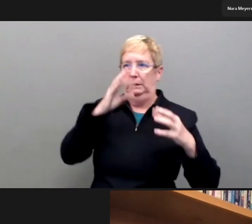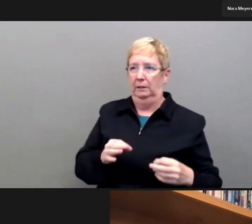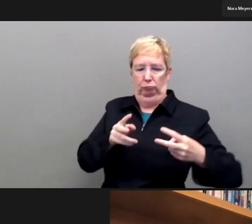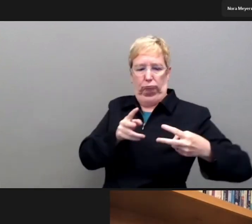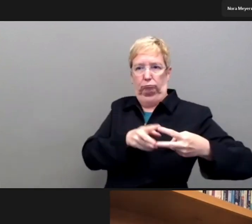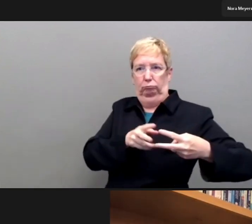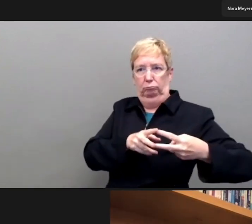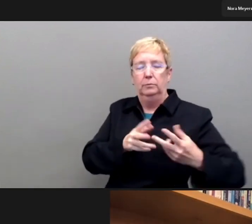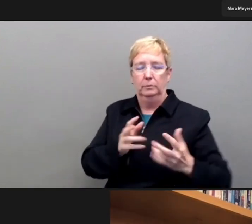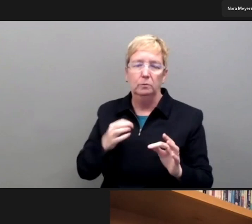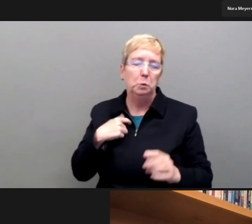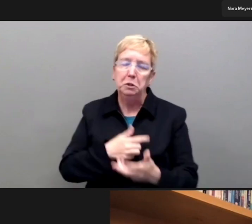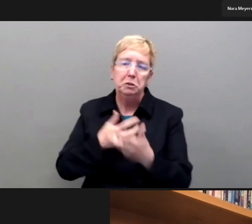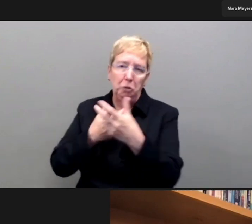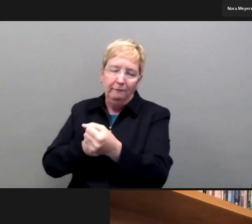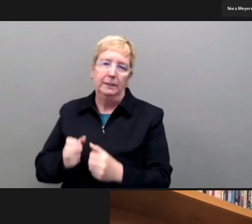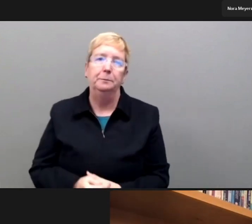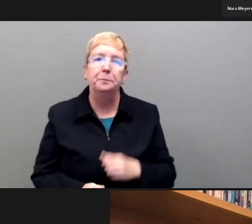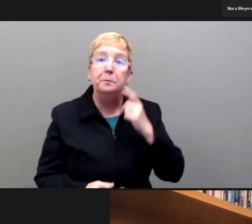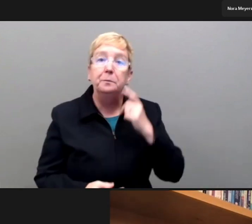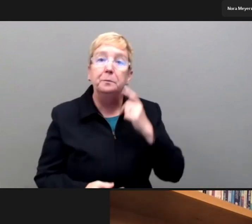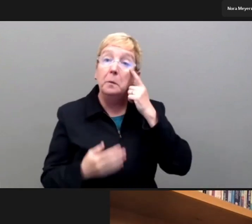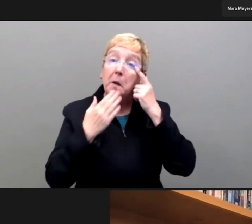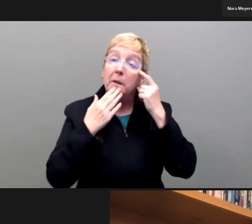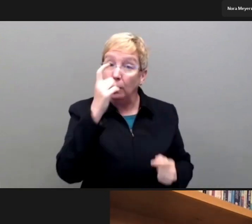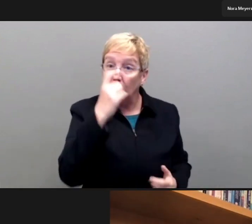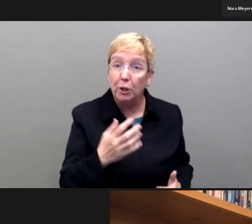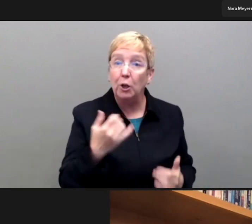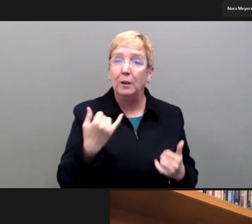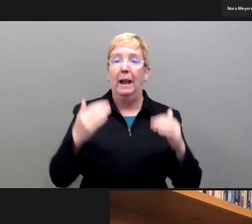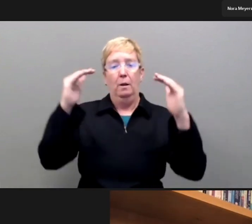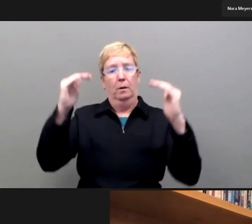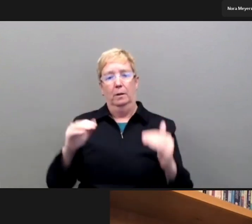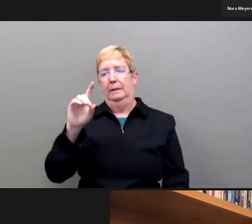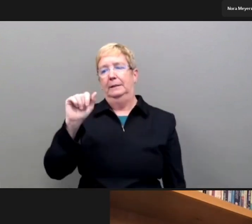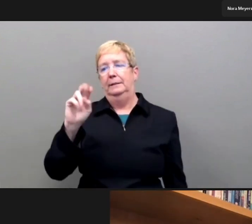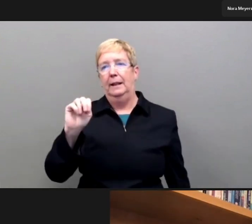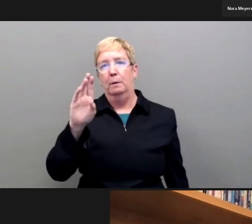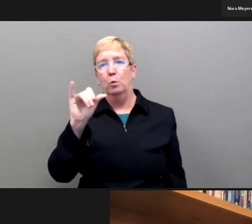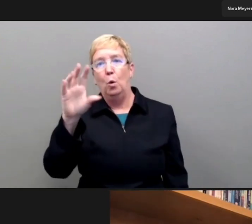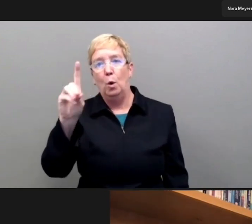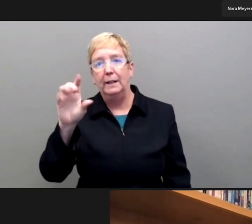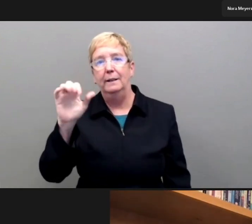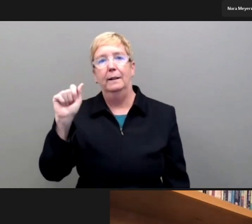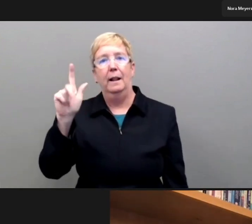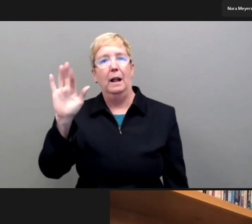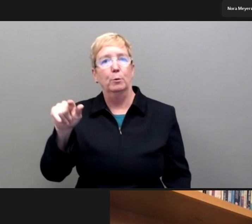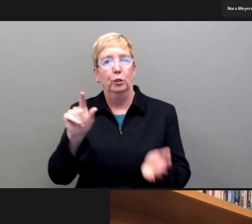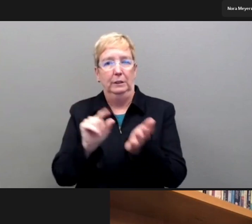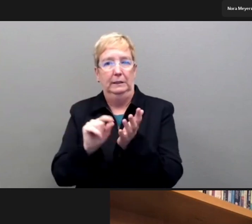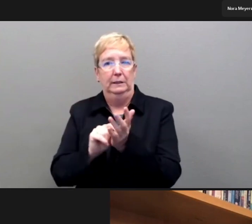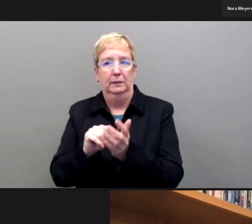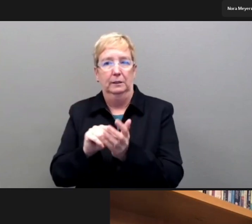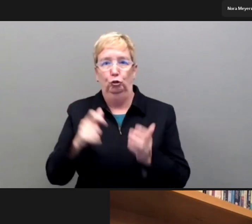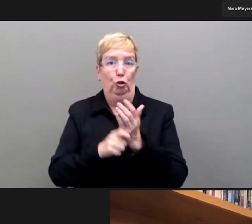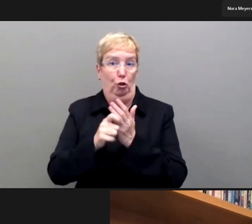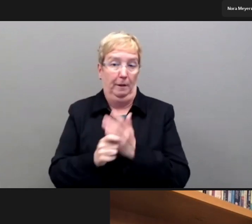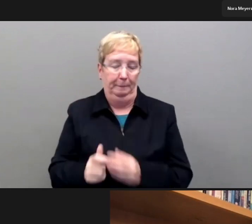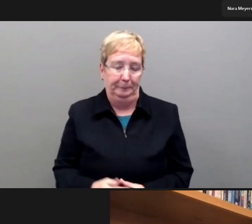Thank you, Governor and Dr. Grace. Next, we'll go to Dan Boyd with the Albuquerque Journal. Dan, go right